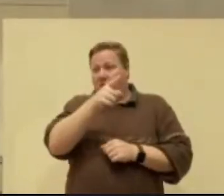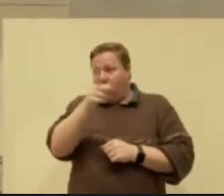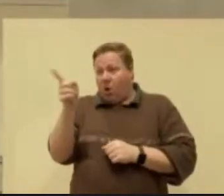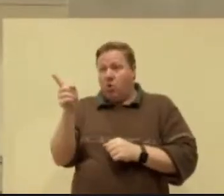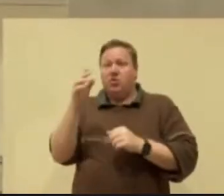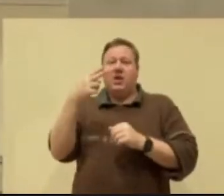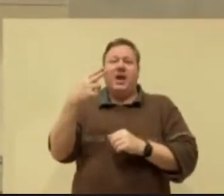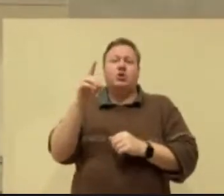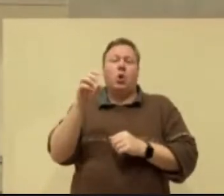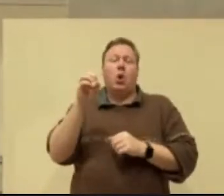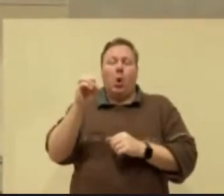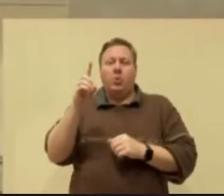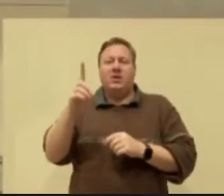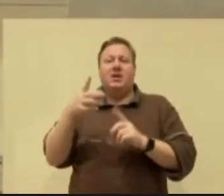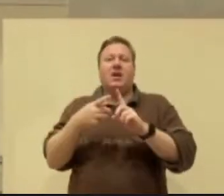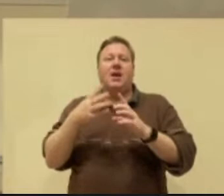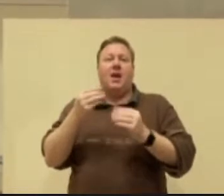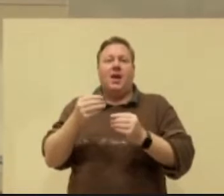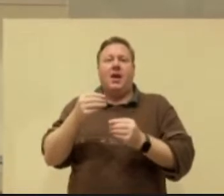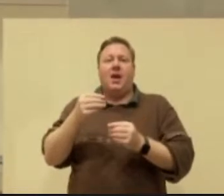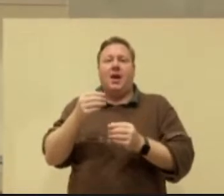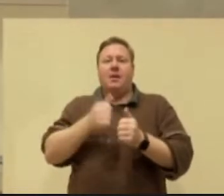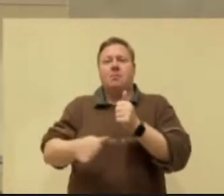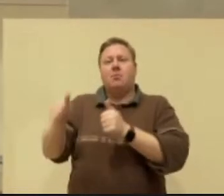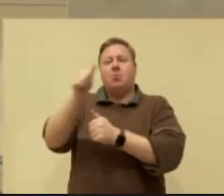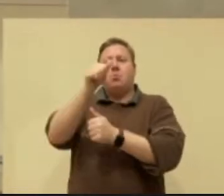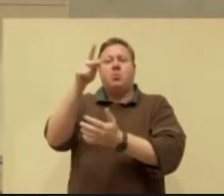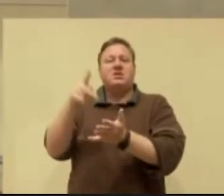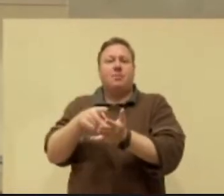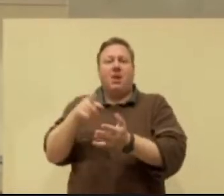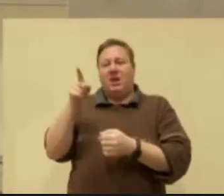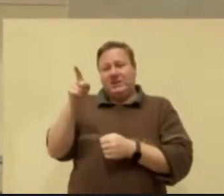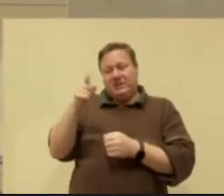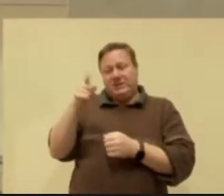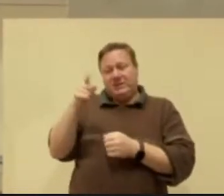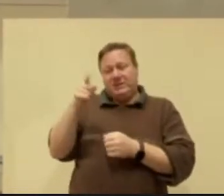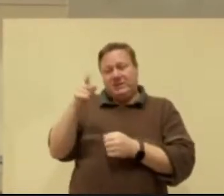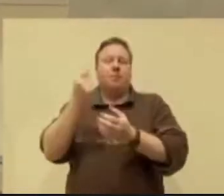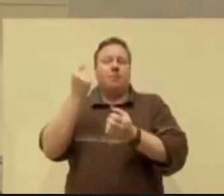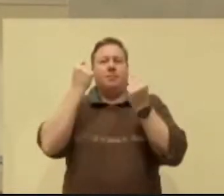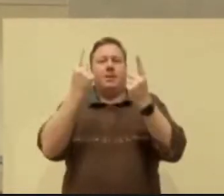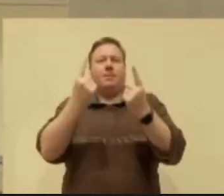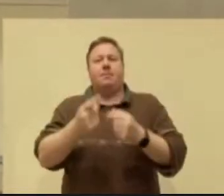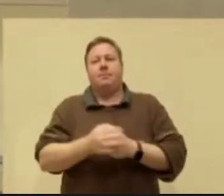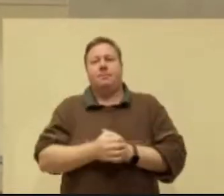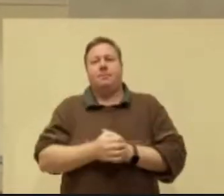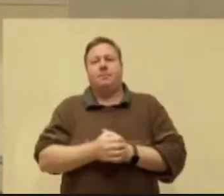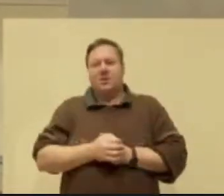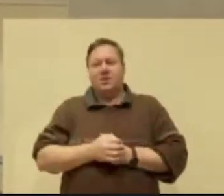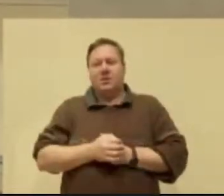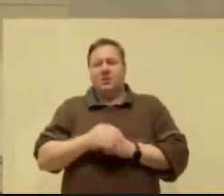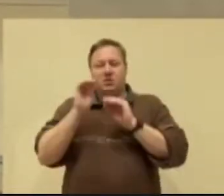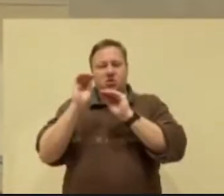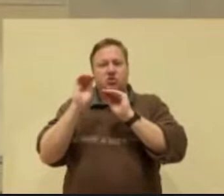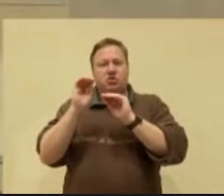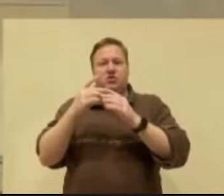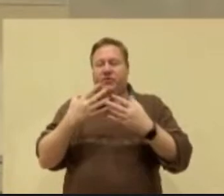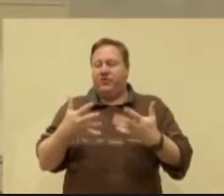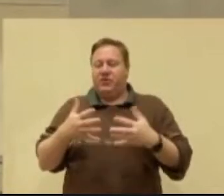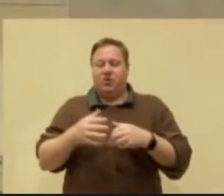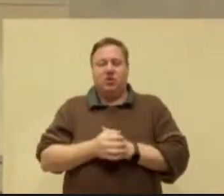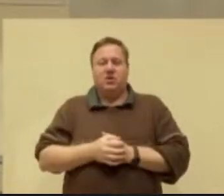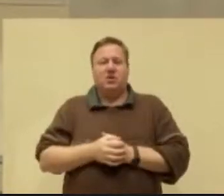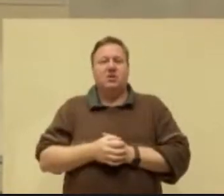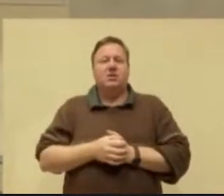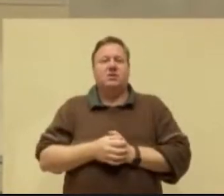srh school-based workshop for sgbs in the very same 73 schools we also held parents